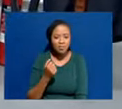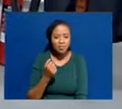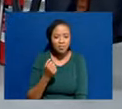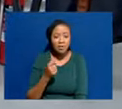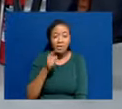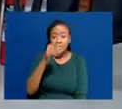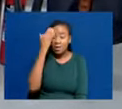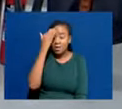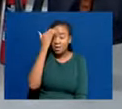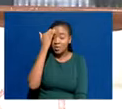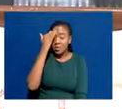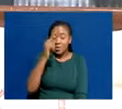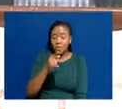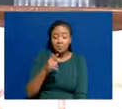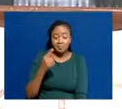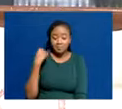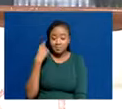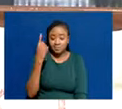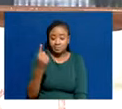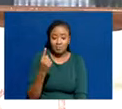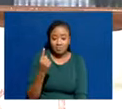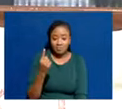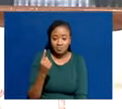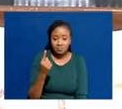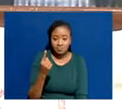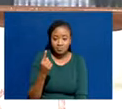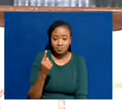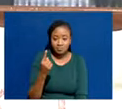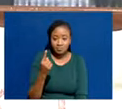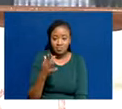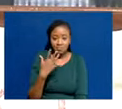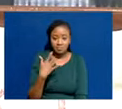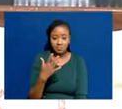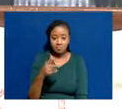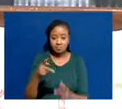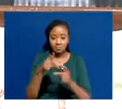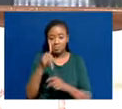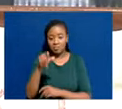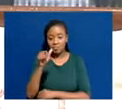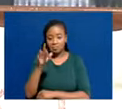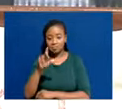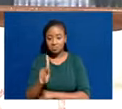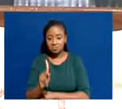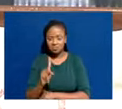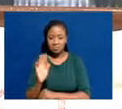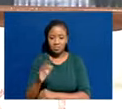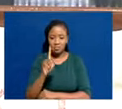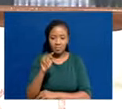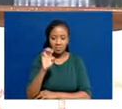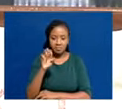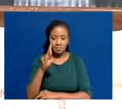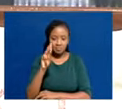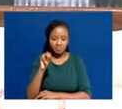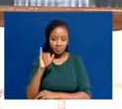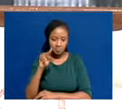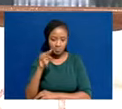Jeff, number one, the Green Park Terminal. Yes. In all honesty,